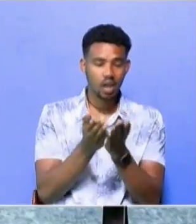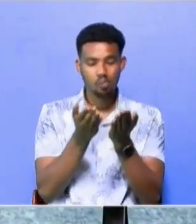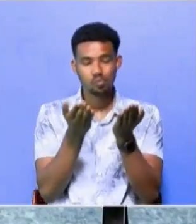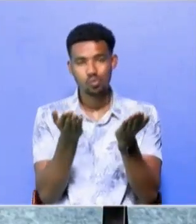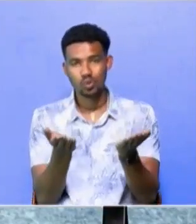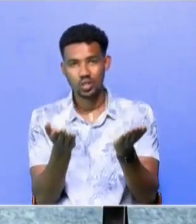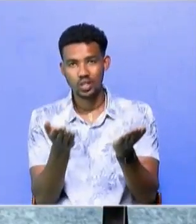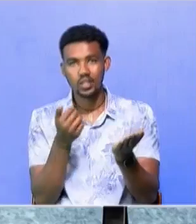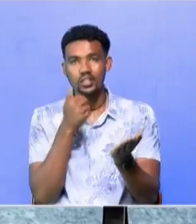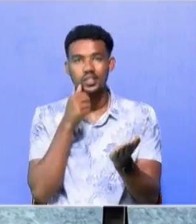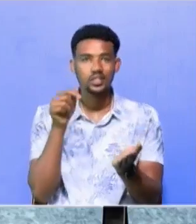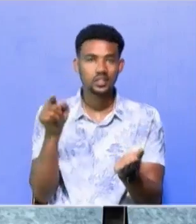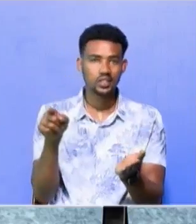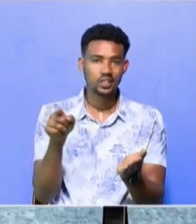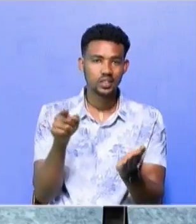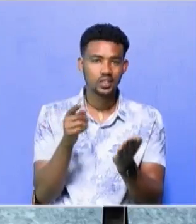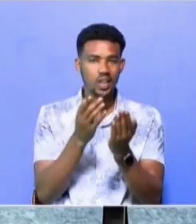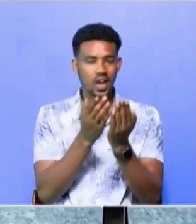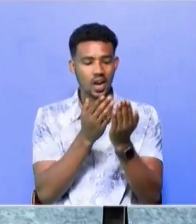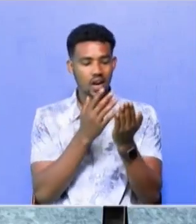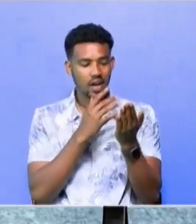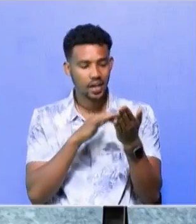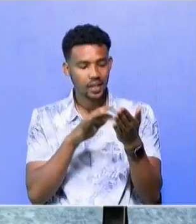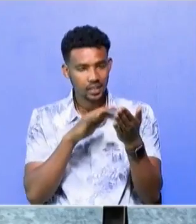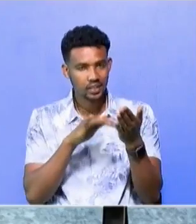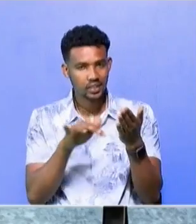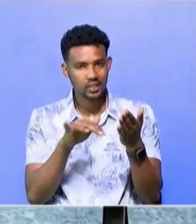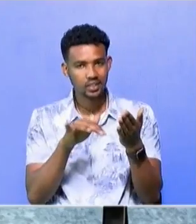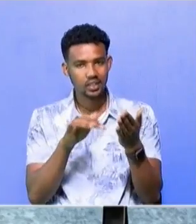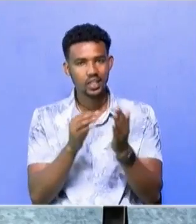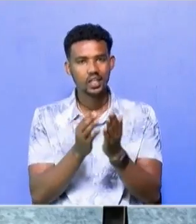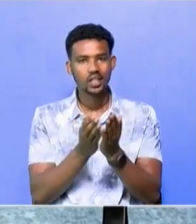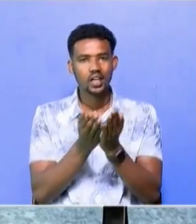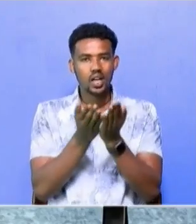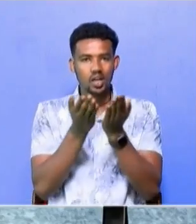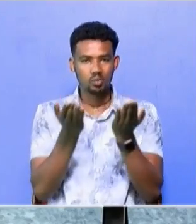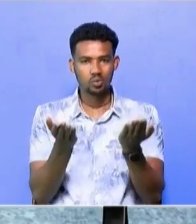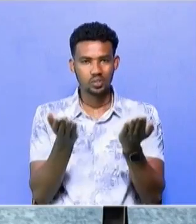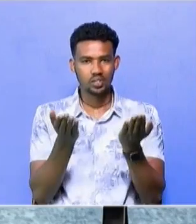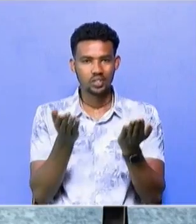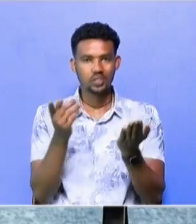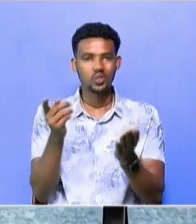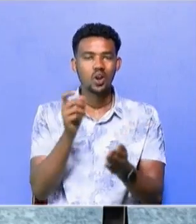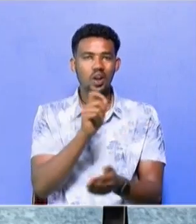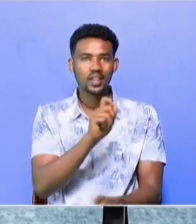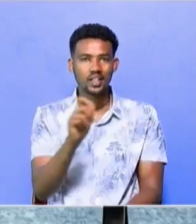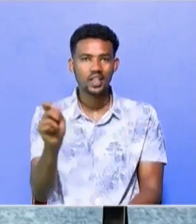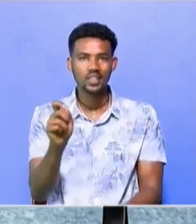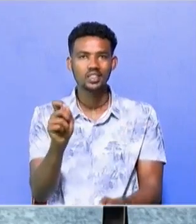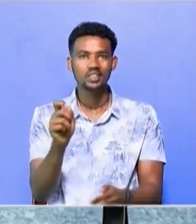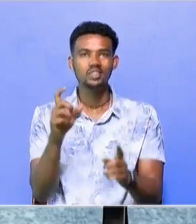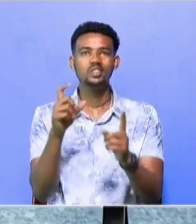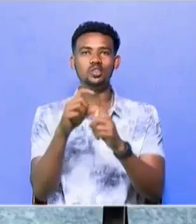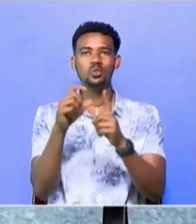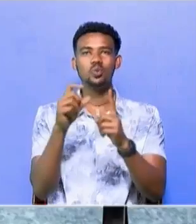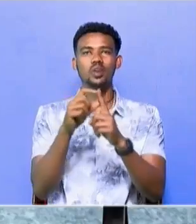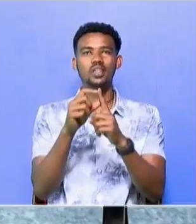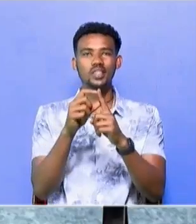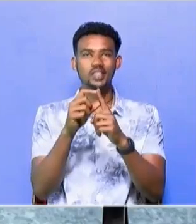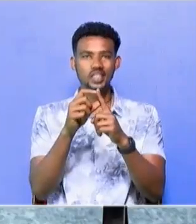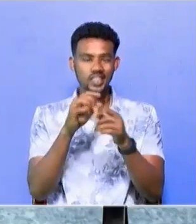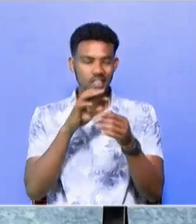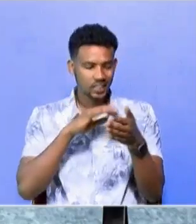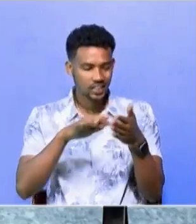book. She is reading a book. If you underline a word reading, you are